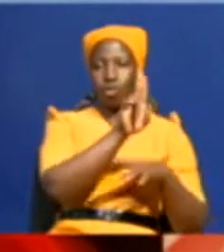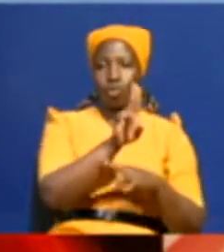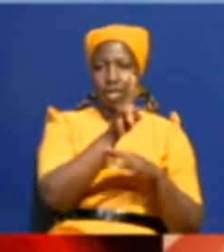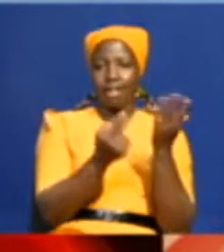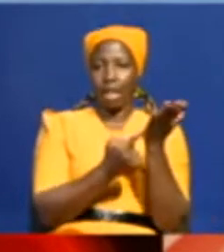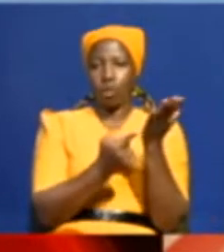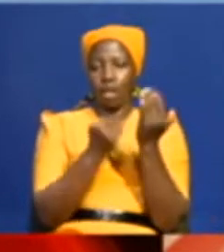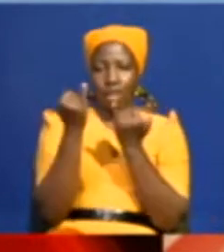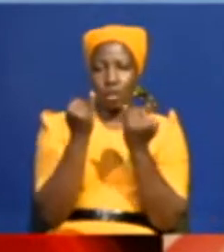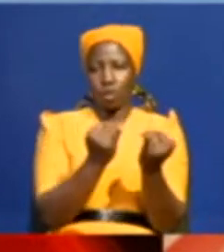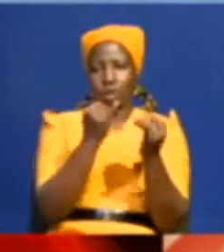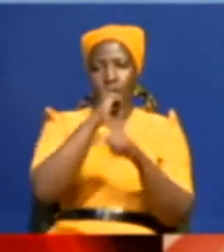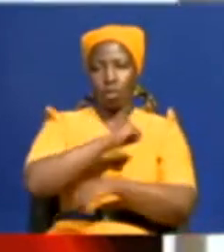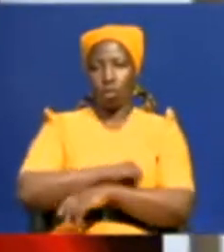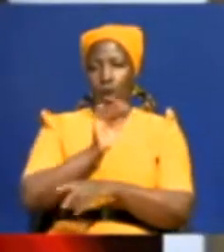school a few years ago.